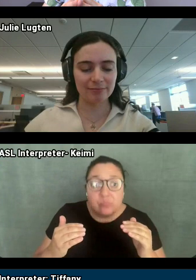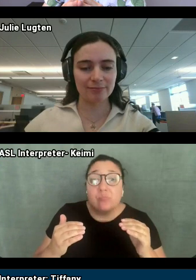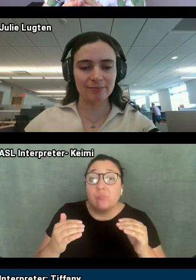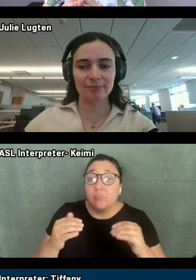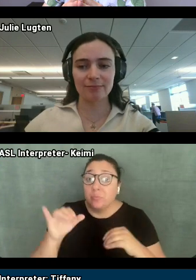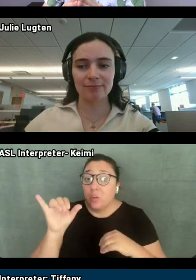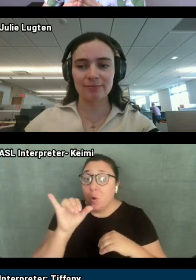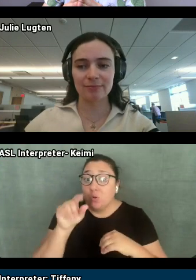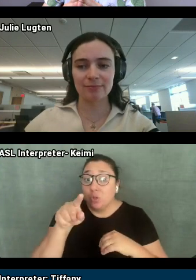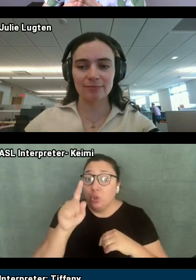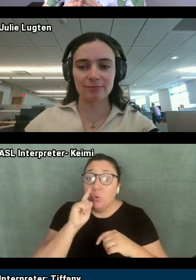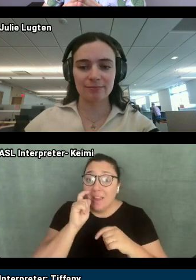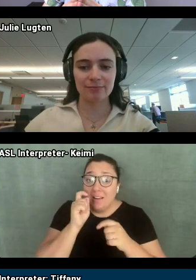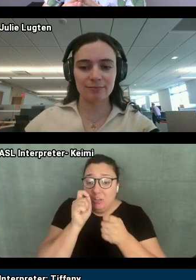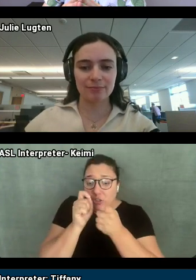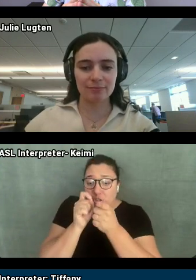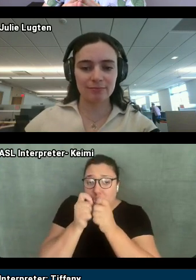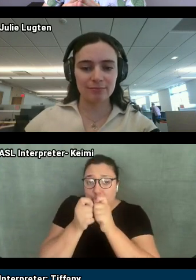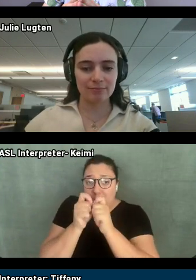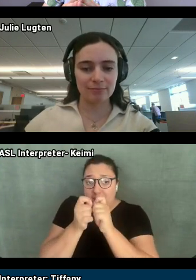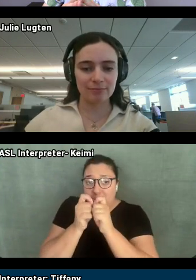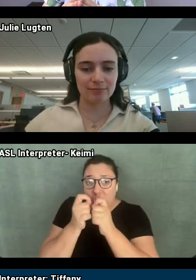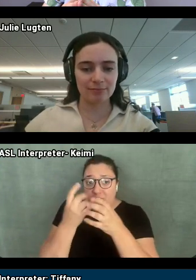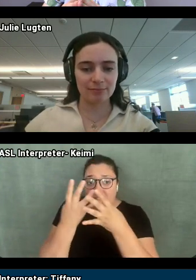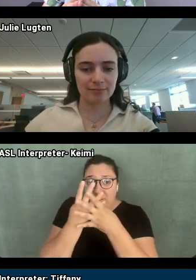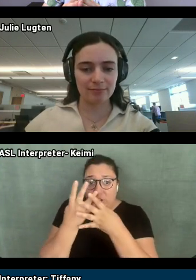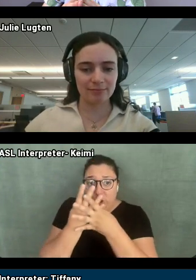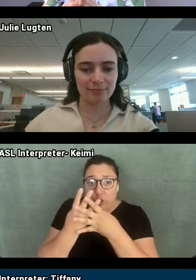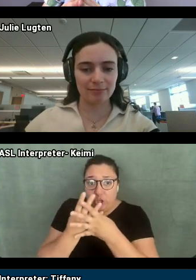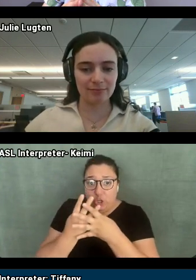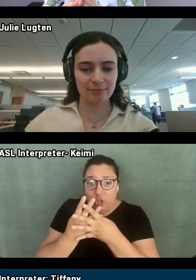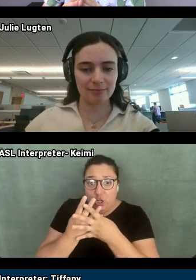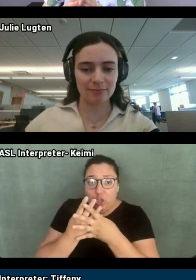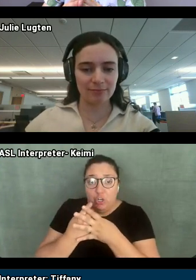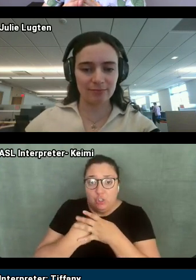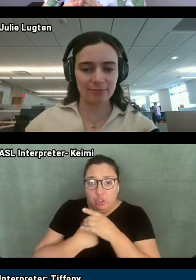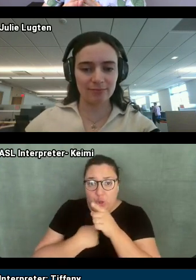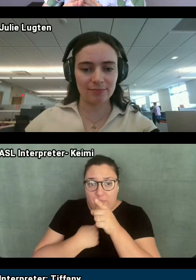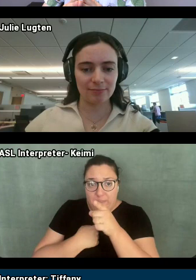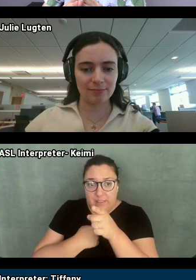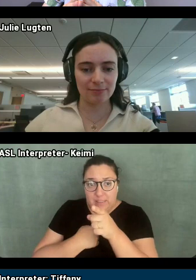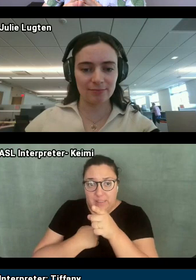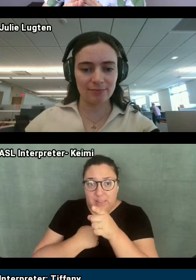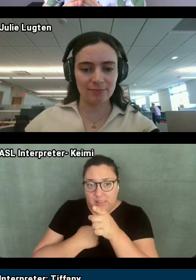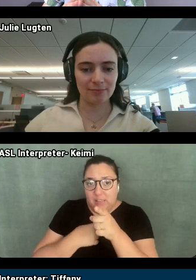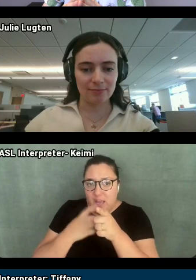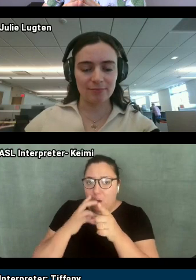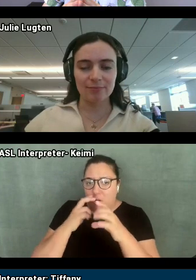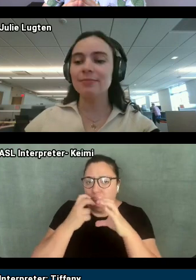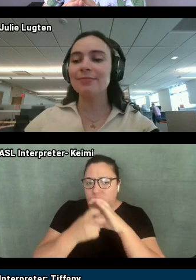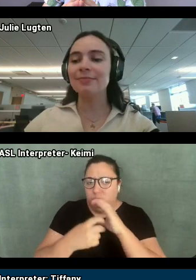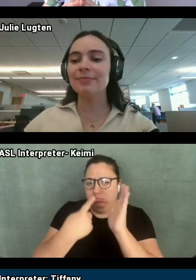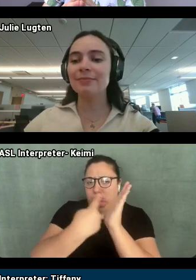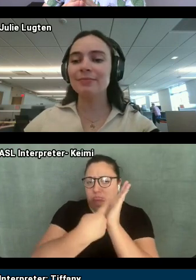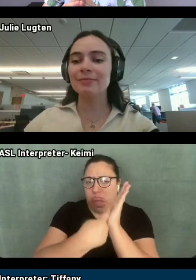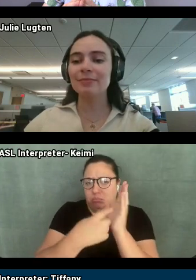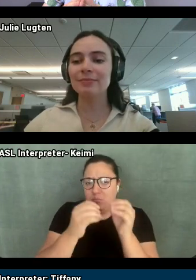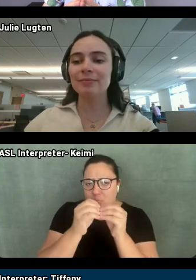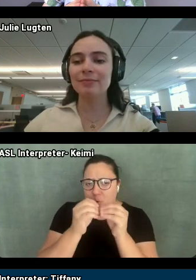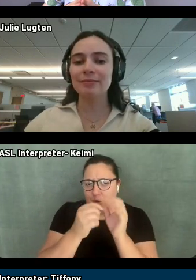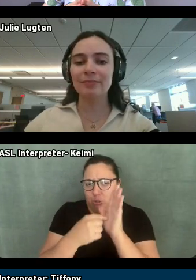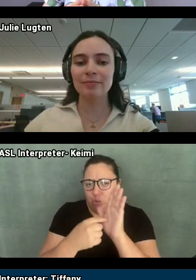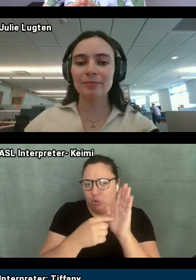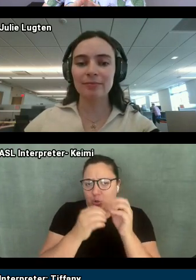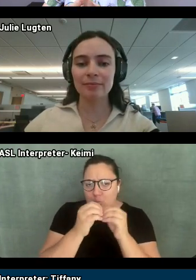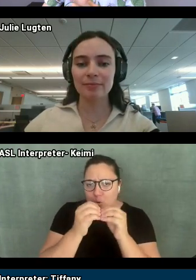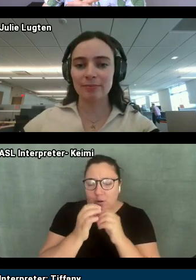refine the filters on your statistics card. So this is one that I'm going to jump into in more detail to show you. So we can